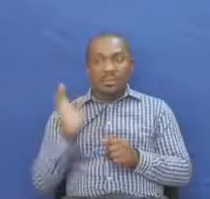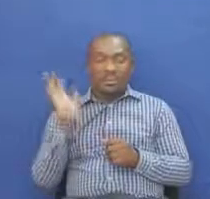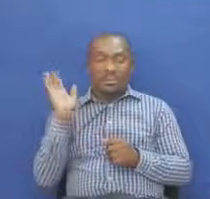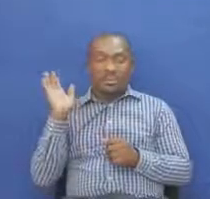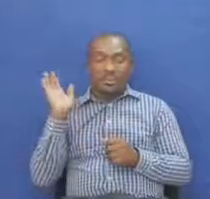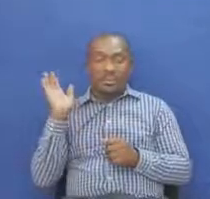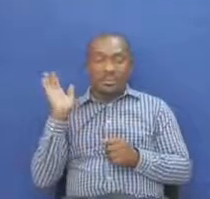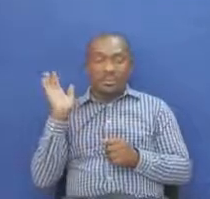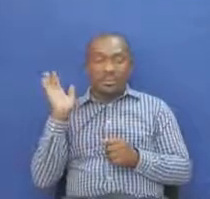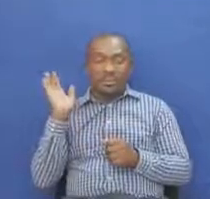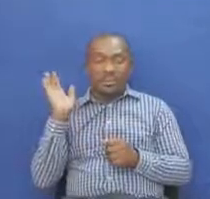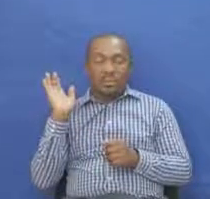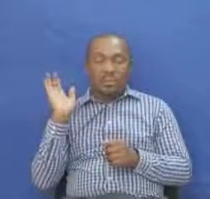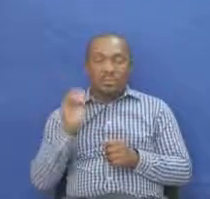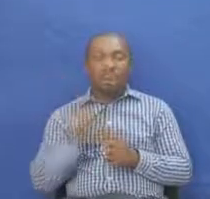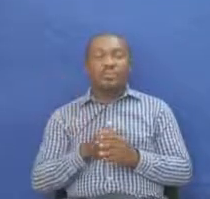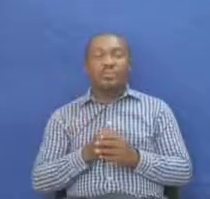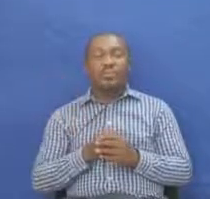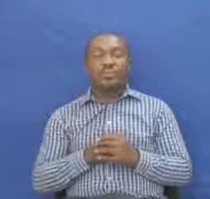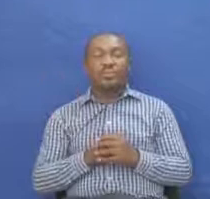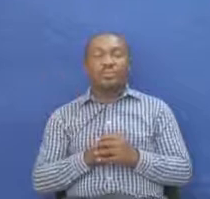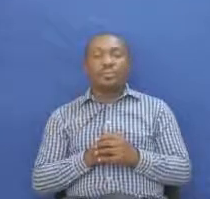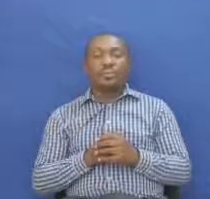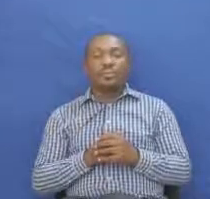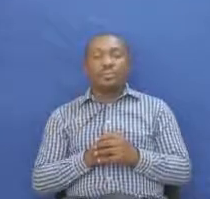multicellular organisms.